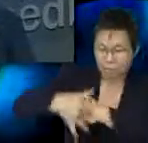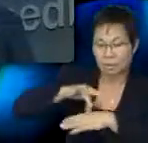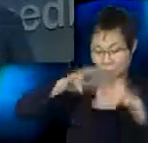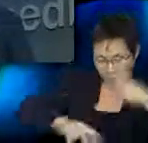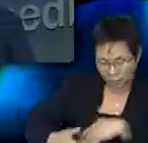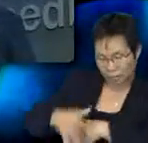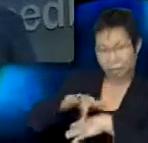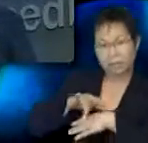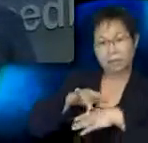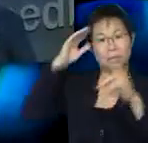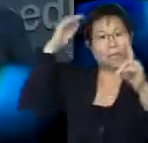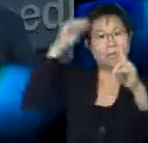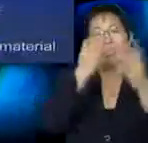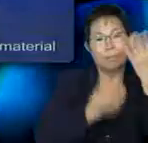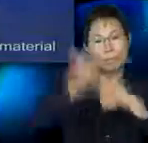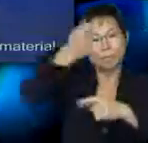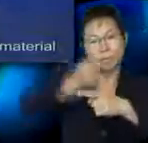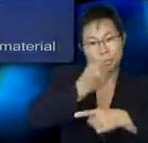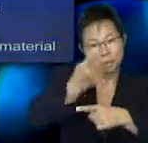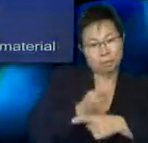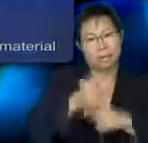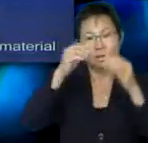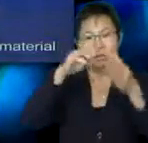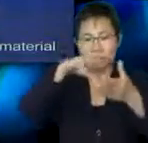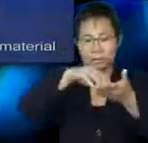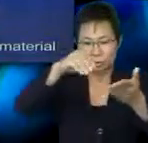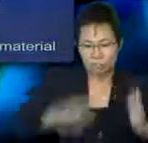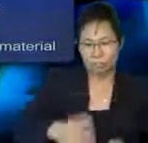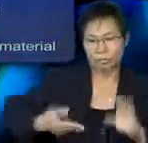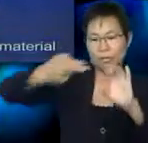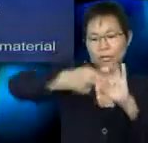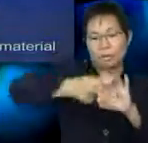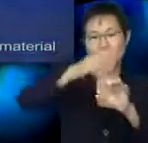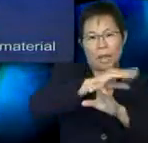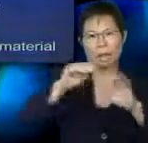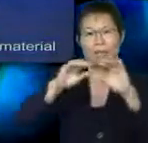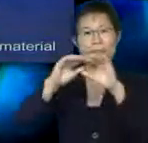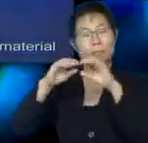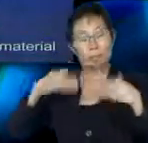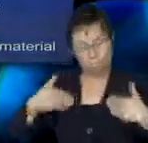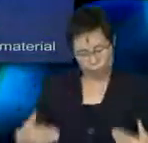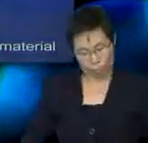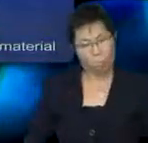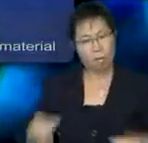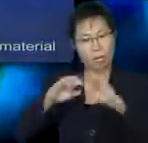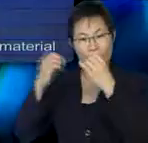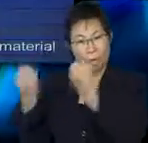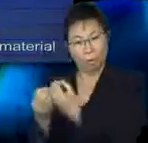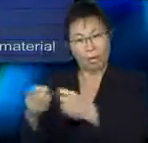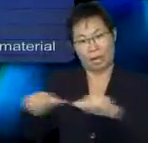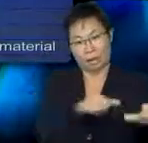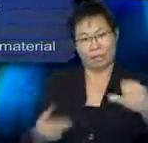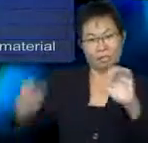earlier definition of best practice, student participation embodies the active involvement